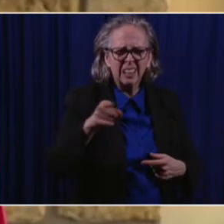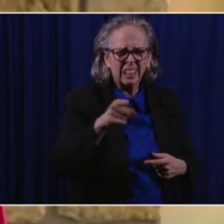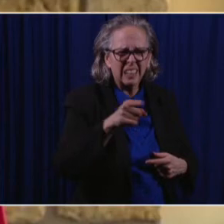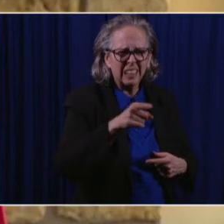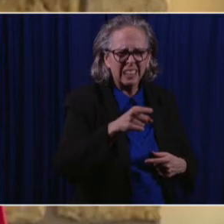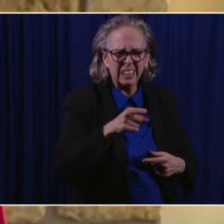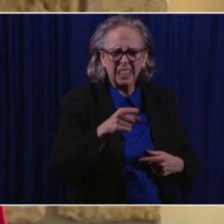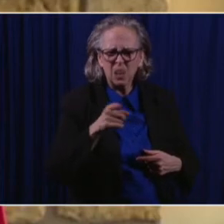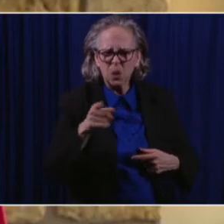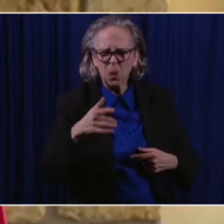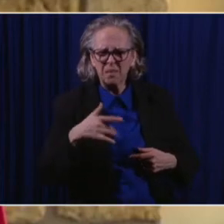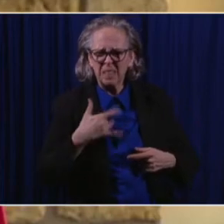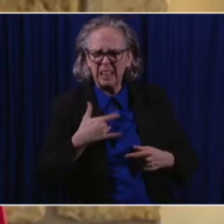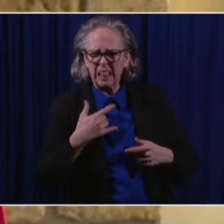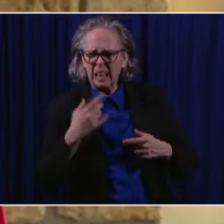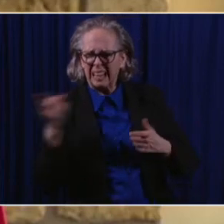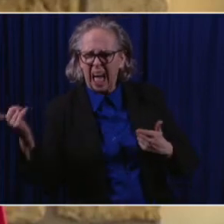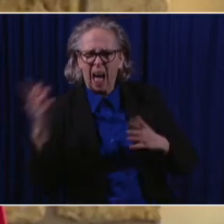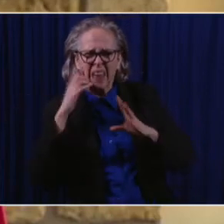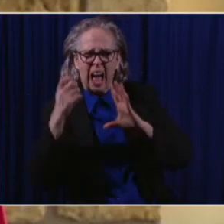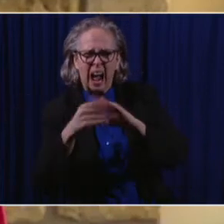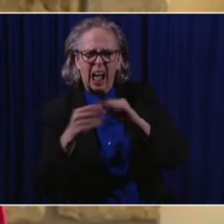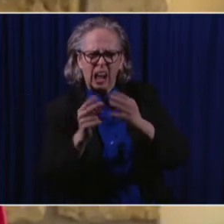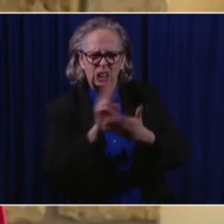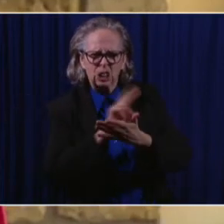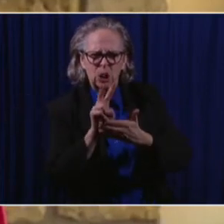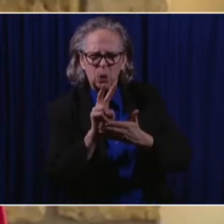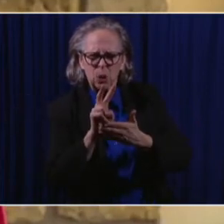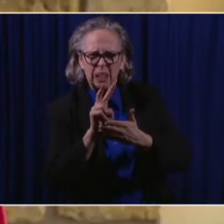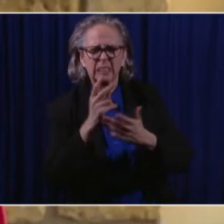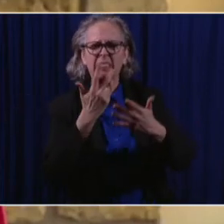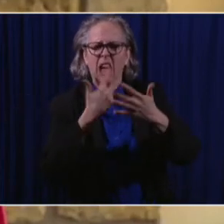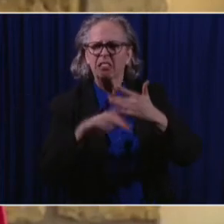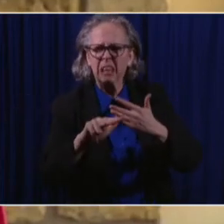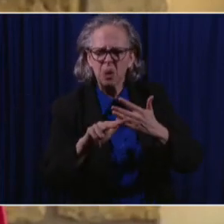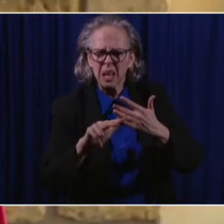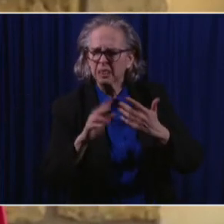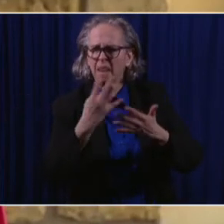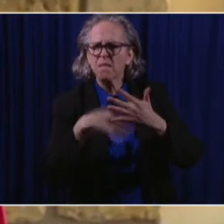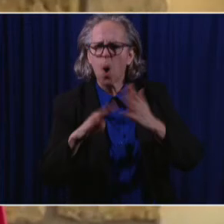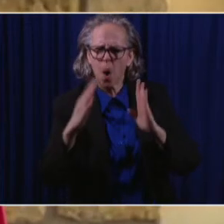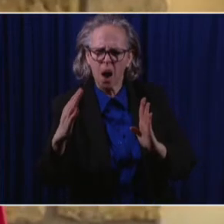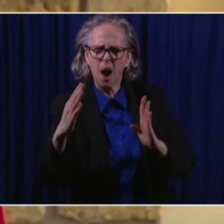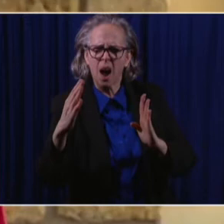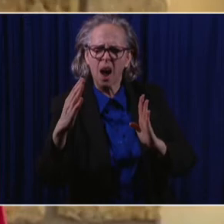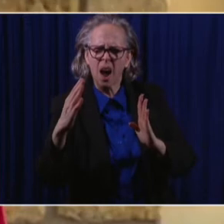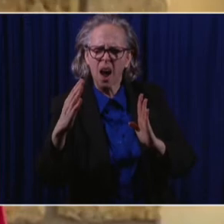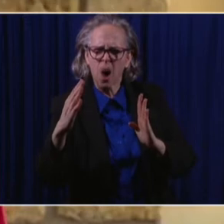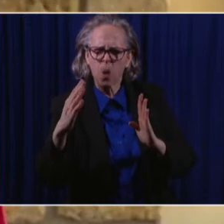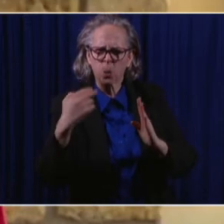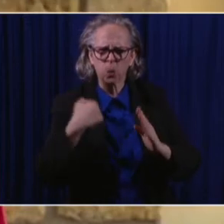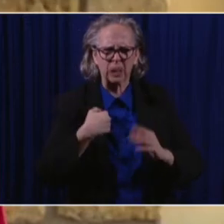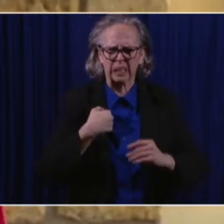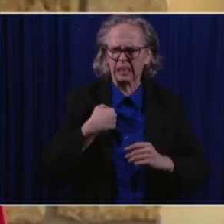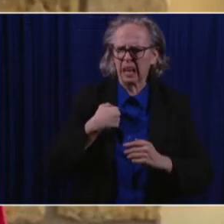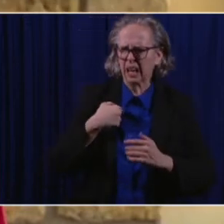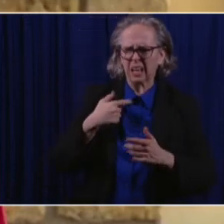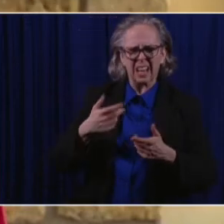weeks, and then maybe 3 weeks and 4 weeks if we don't turn this thing down a little